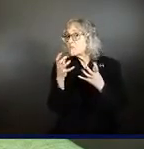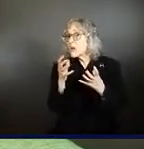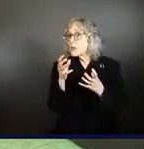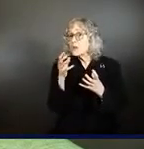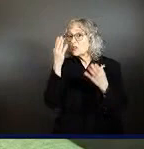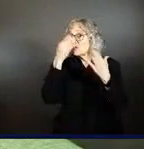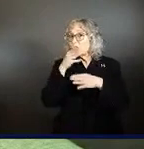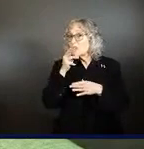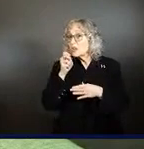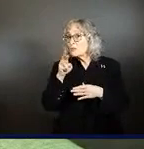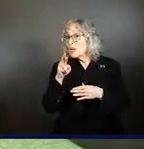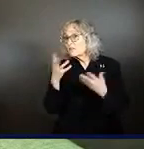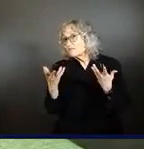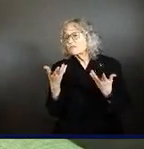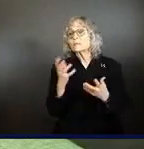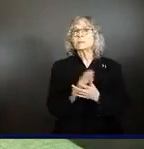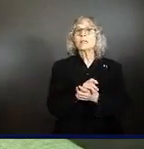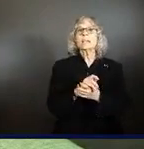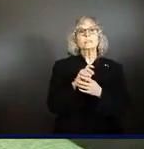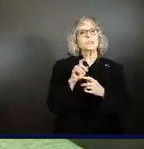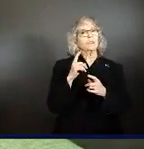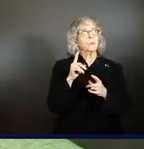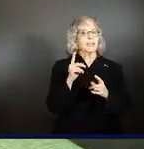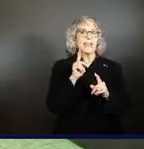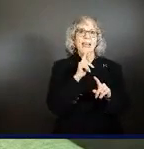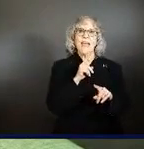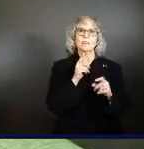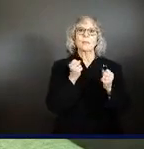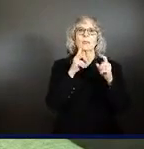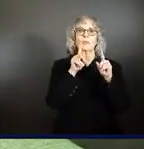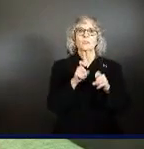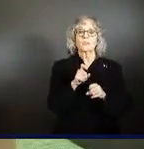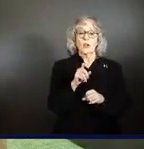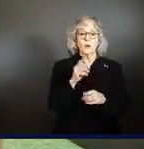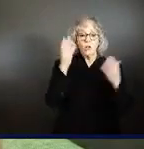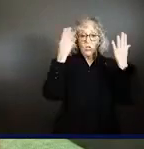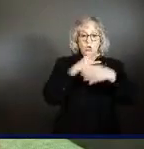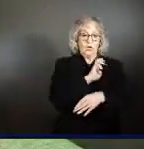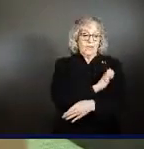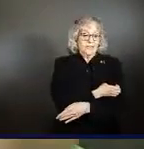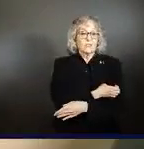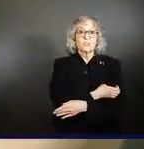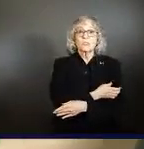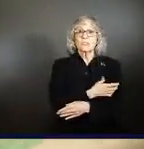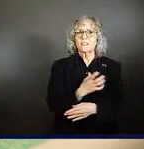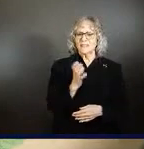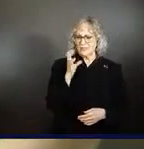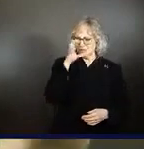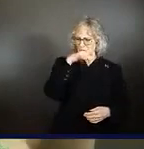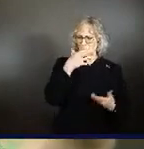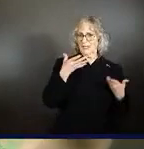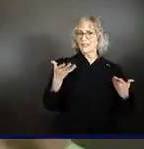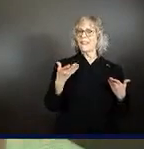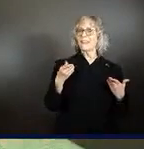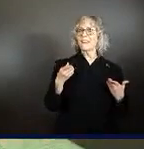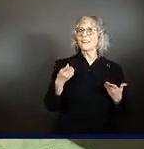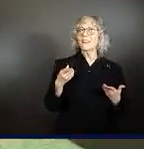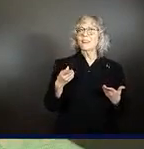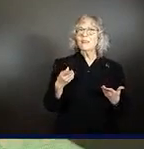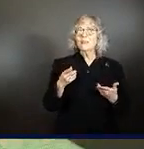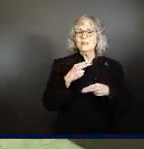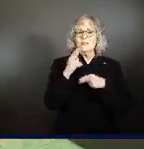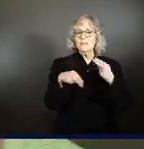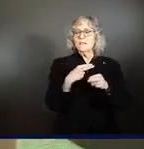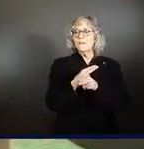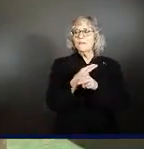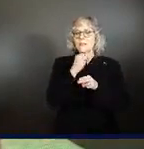yes, it will enable us to answer them. And in terms of dark energy, this strange thing that it's making in the universe to not